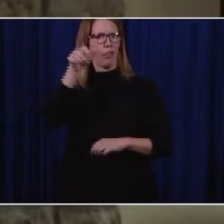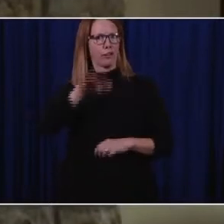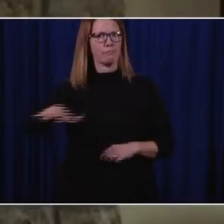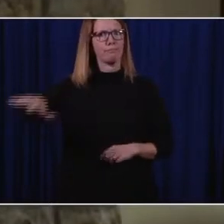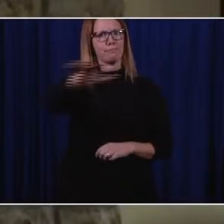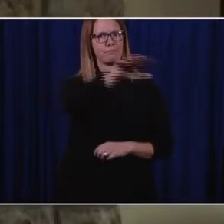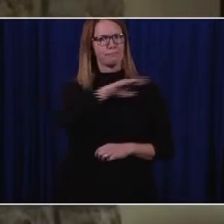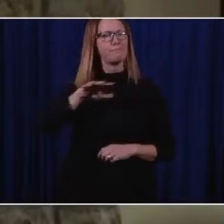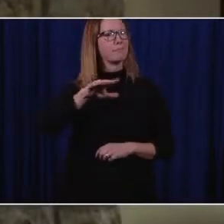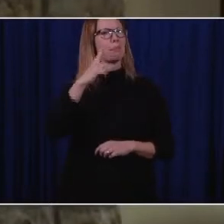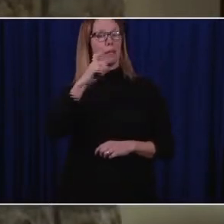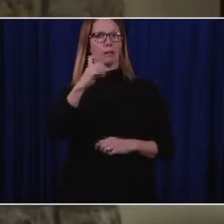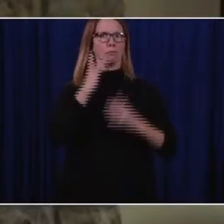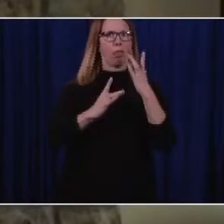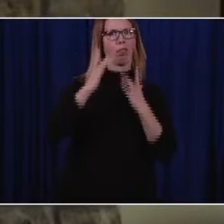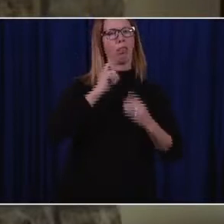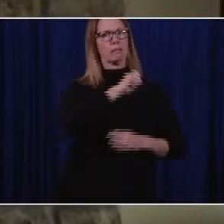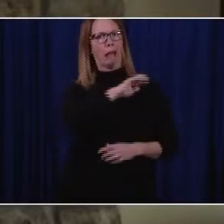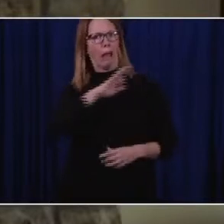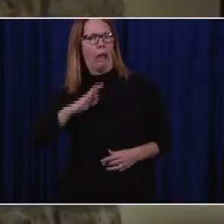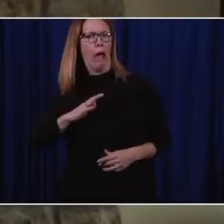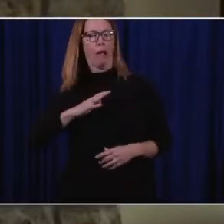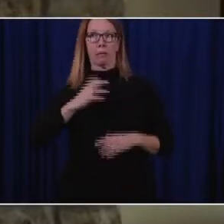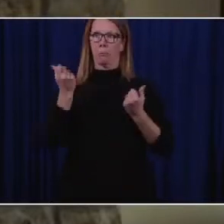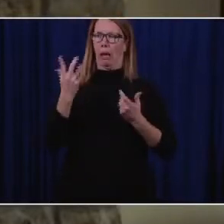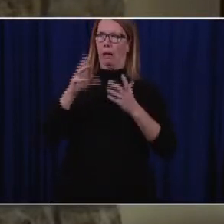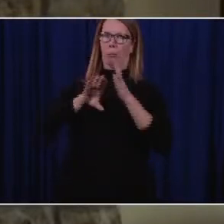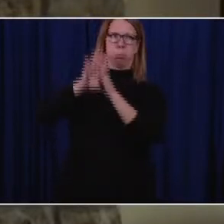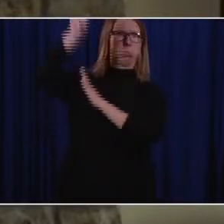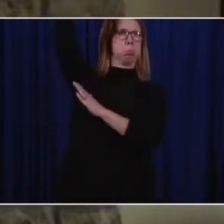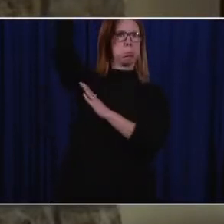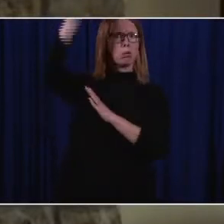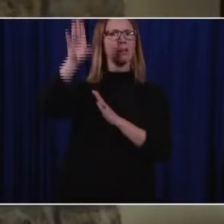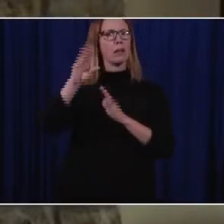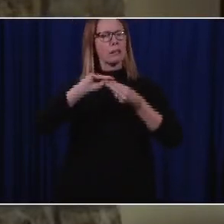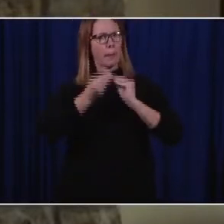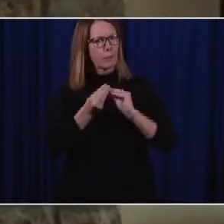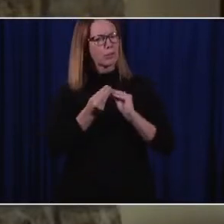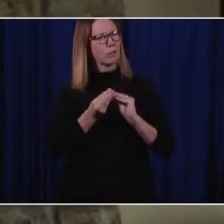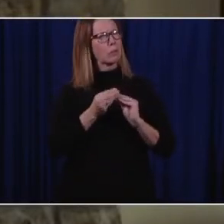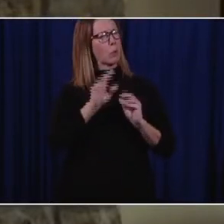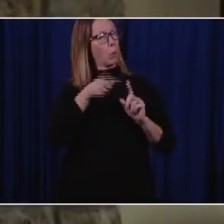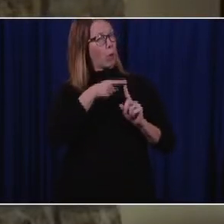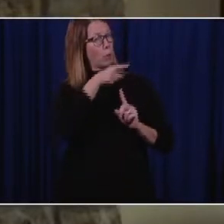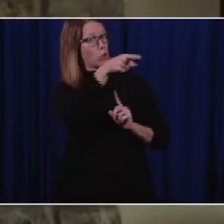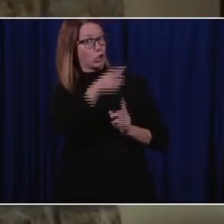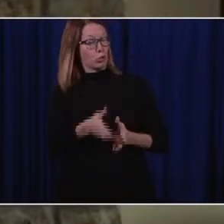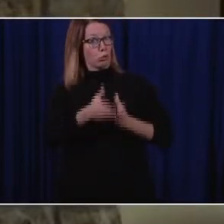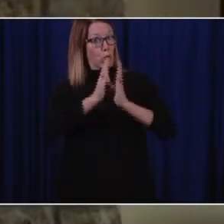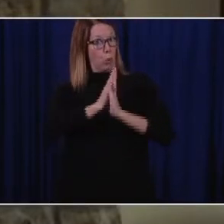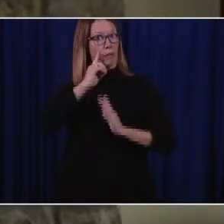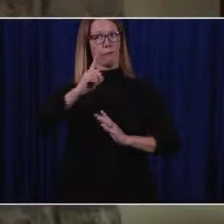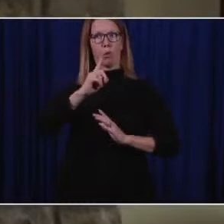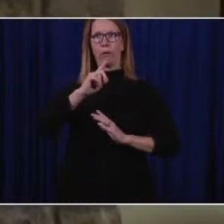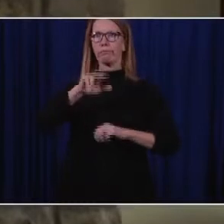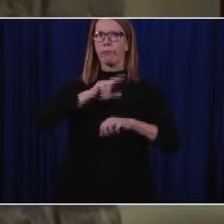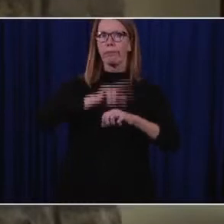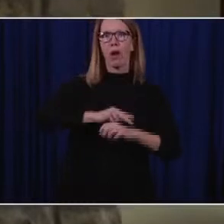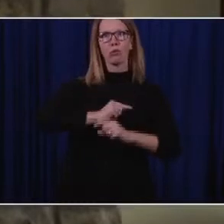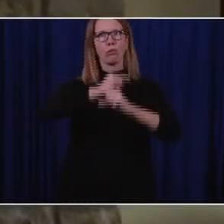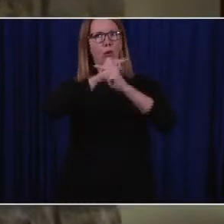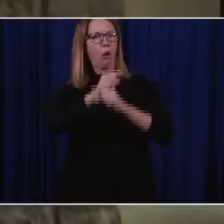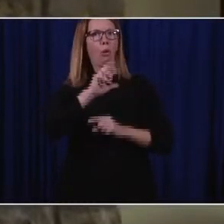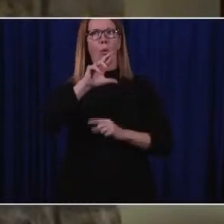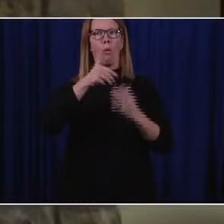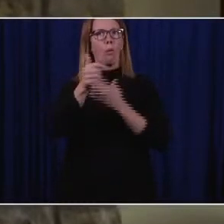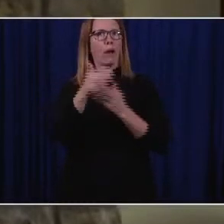staffing shortages and these high volume of cases that we are now experiencing. When would you request armed services back up to help relieve our